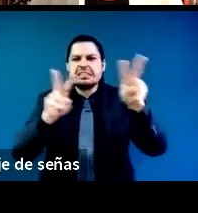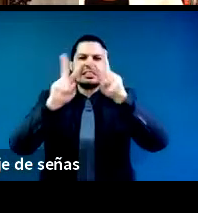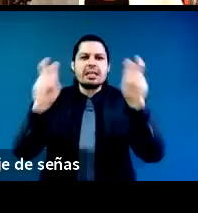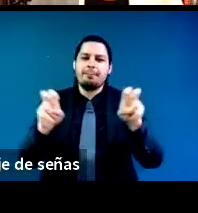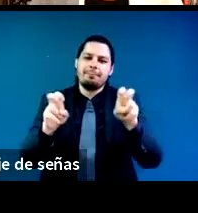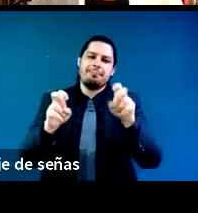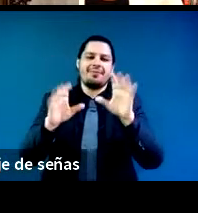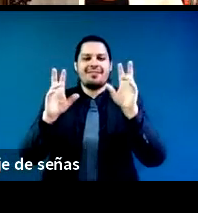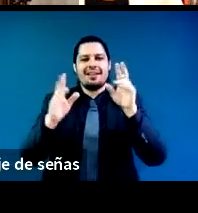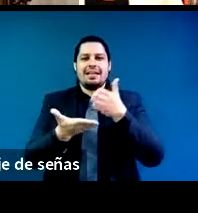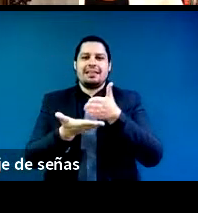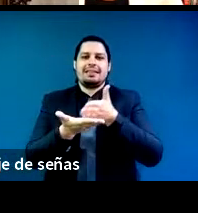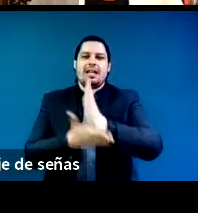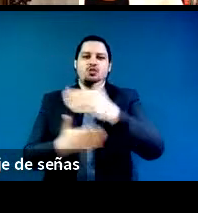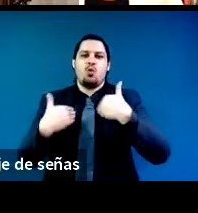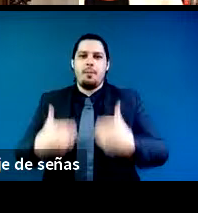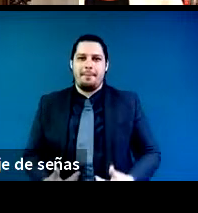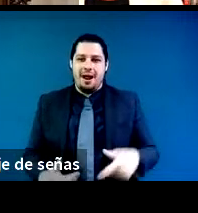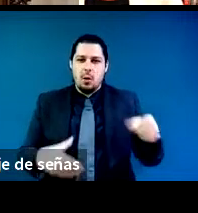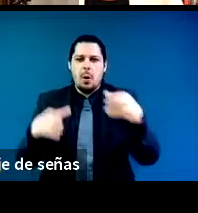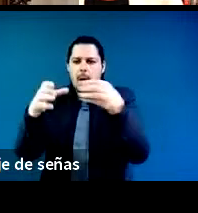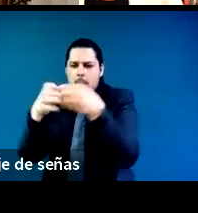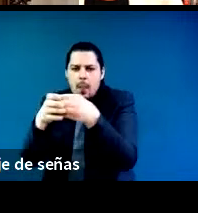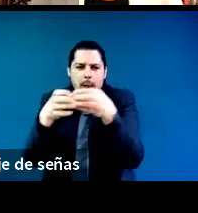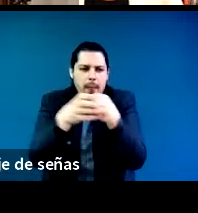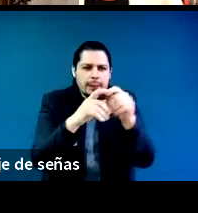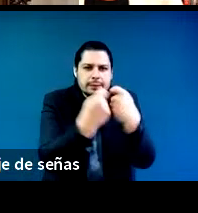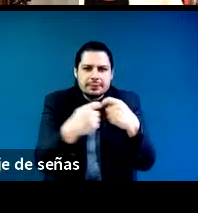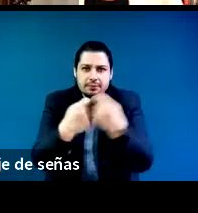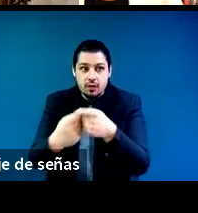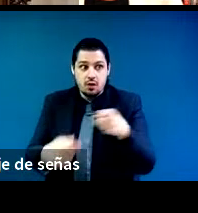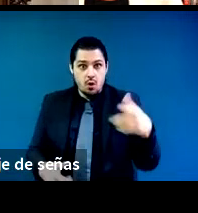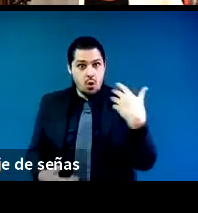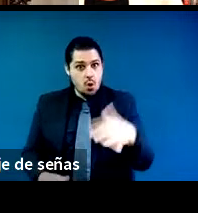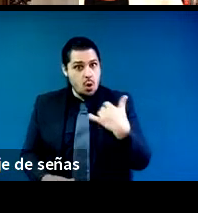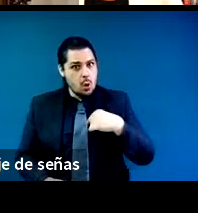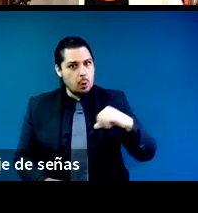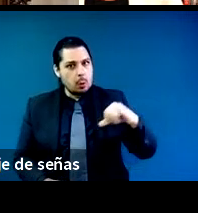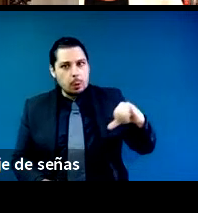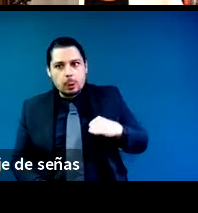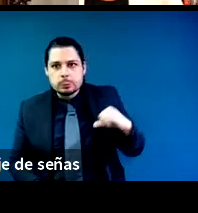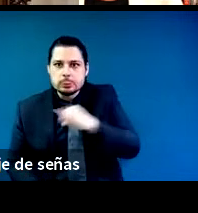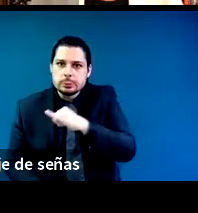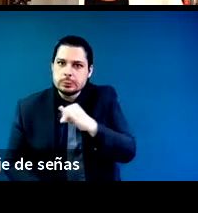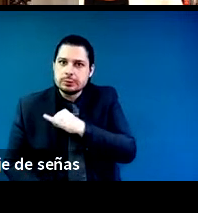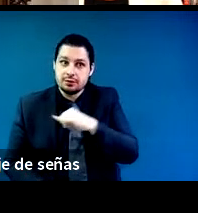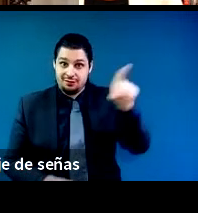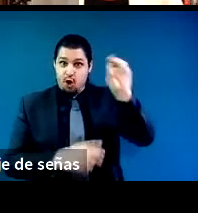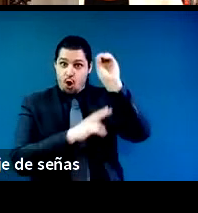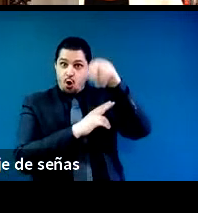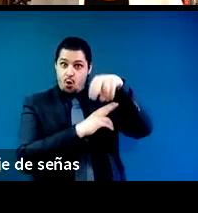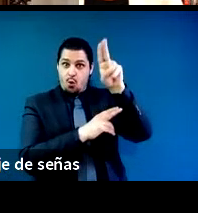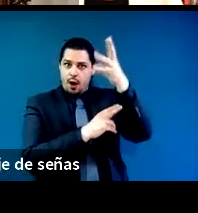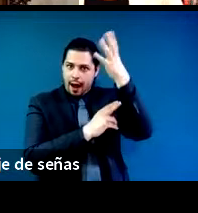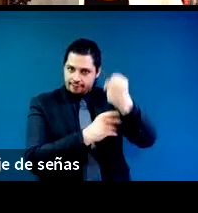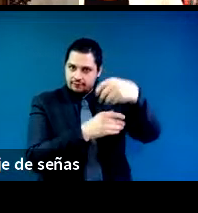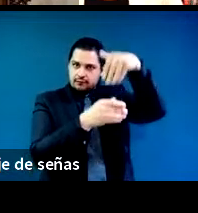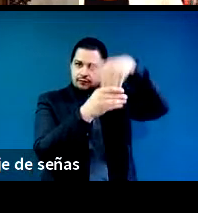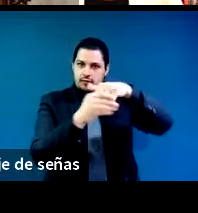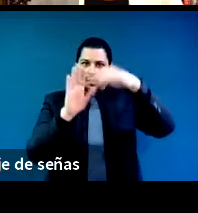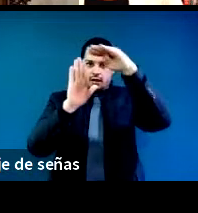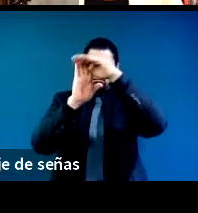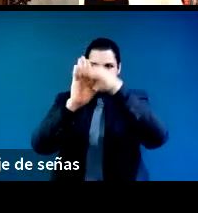very important and non-negotiable benchmarking on accountability standards for artificial intelligence.